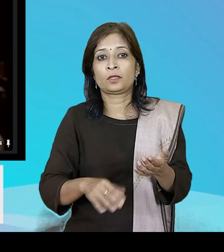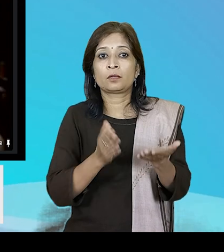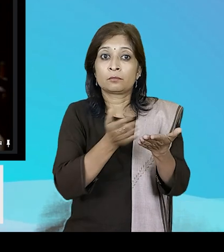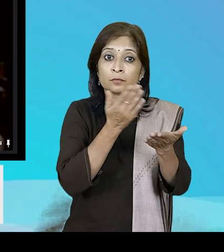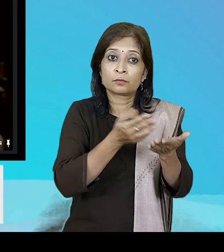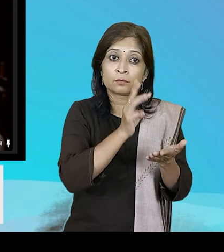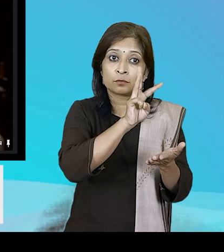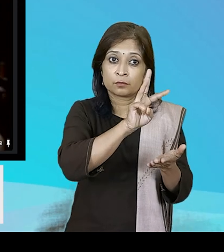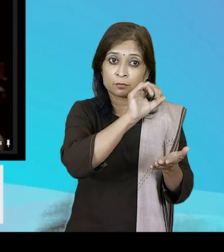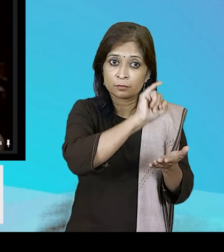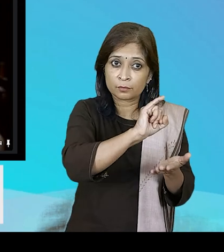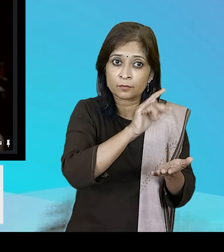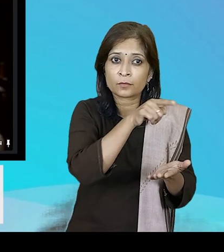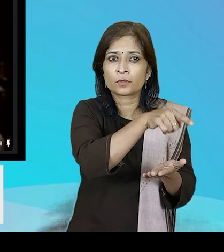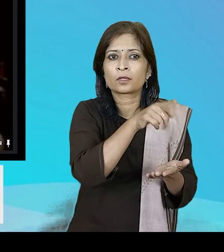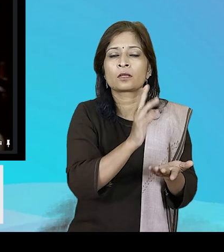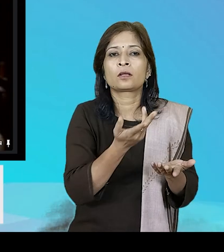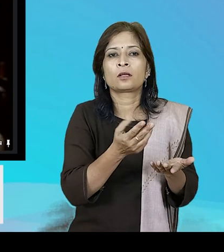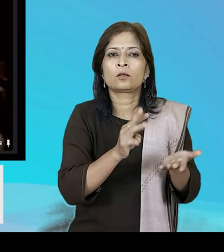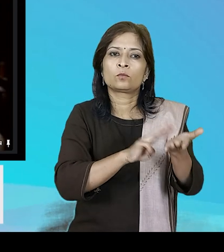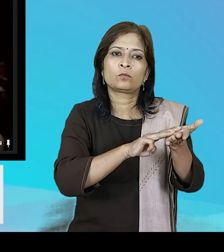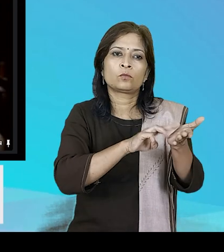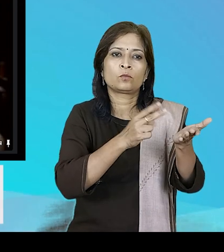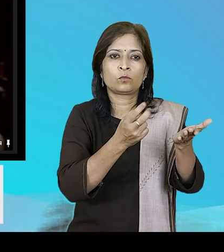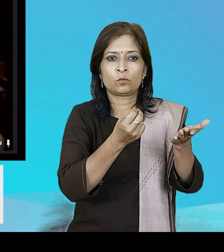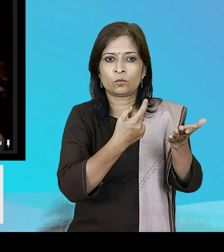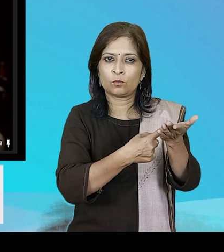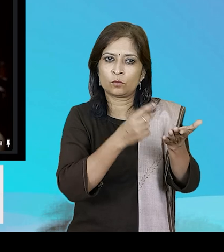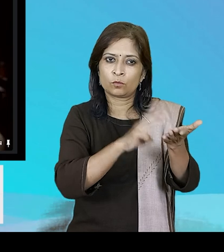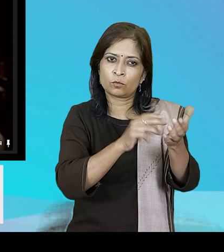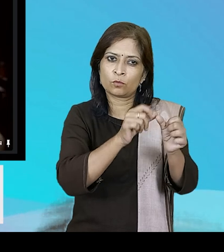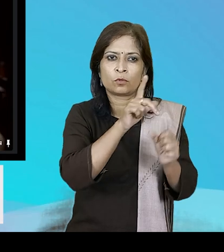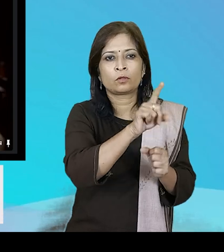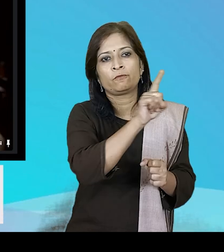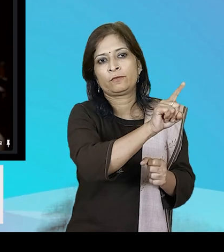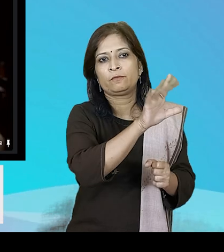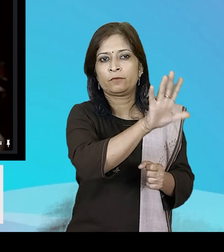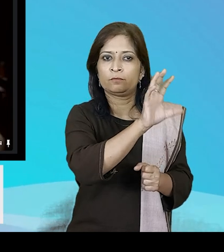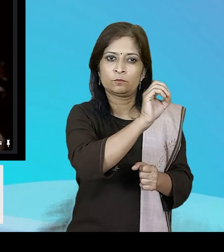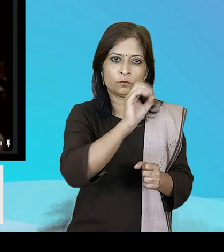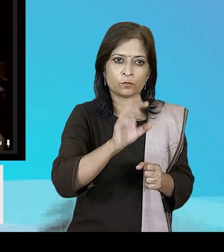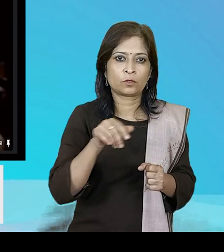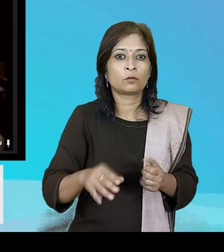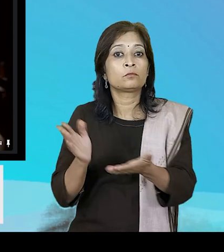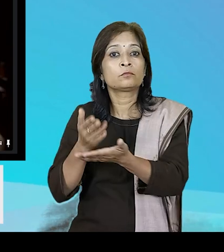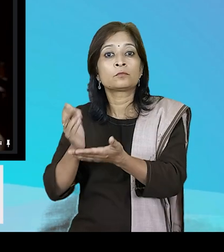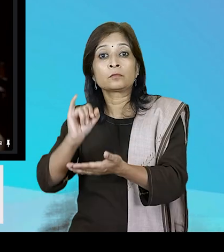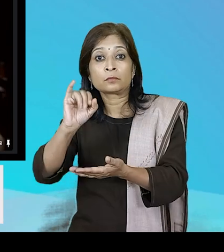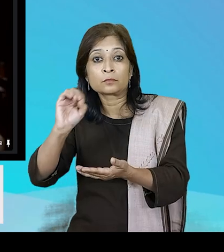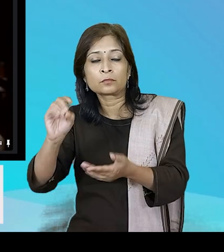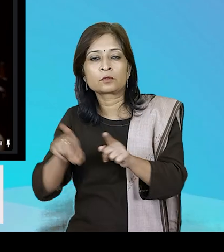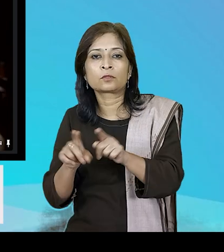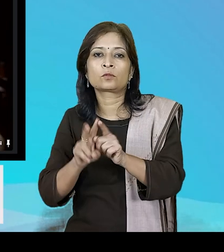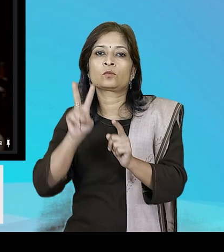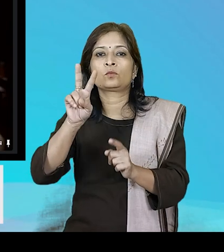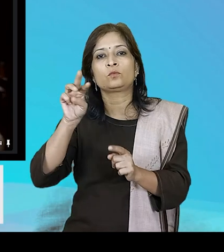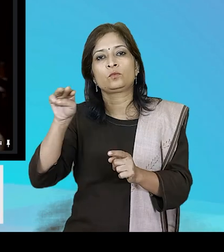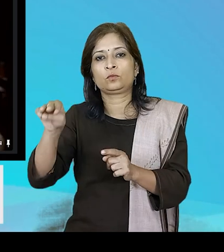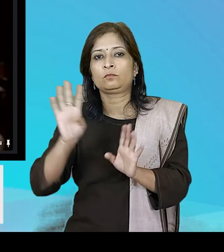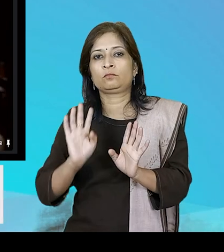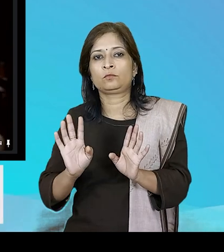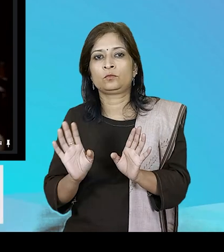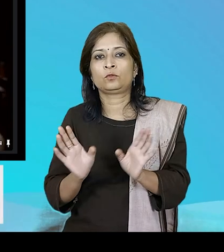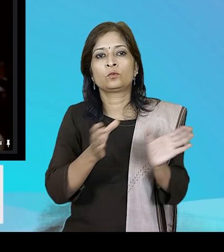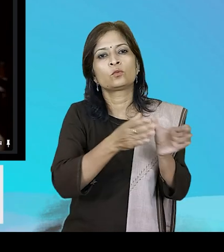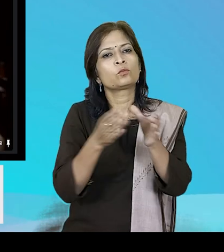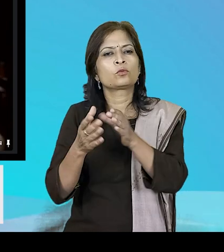Please. For 36 pages, for a normal passport, we will charge 1500, and for a 60 pages booklet, we will charge